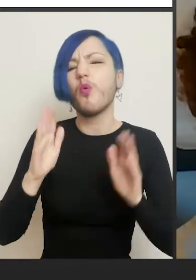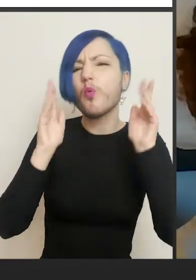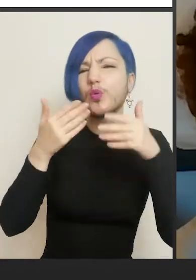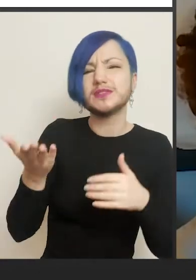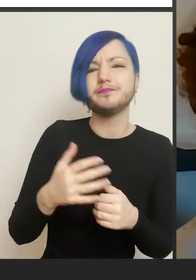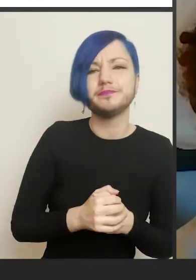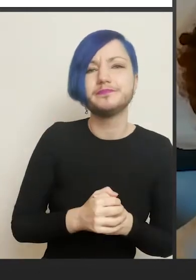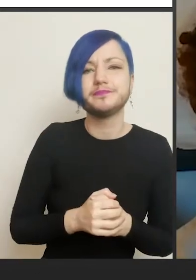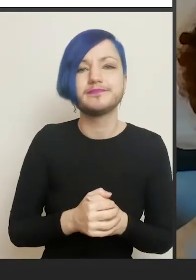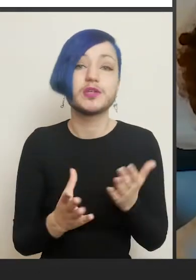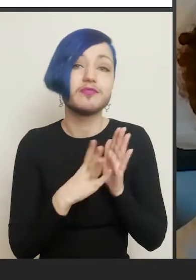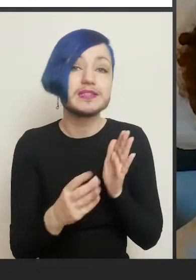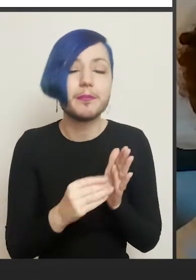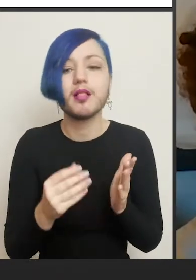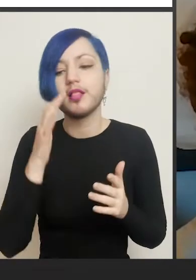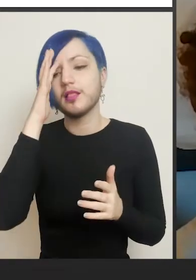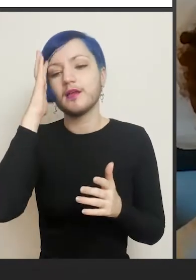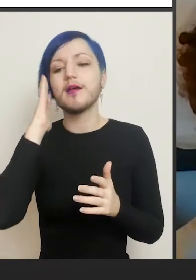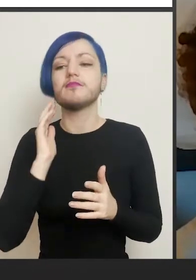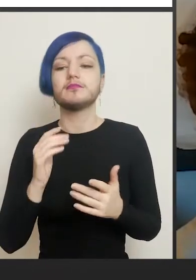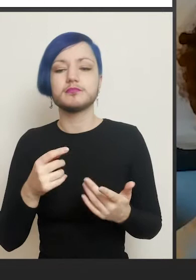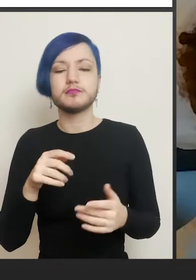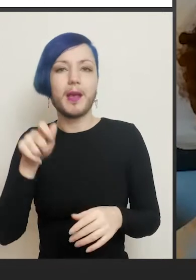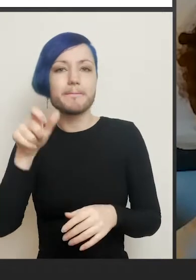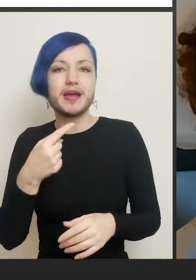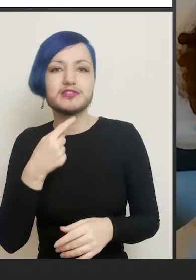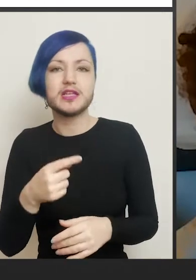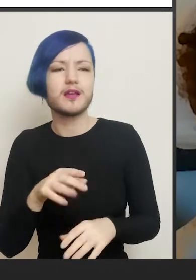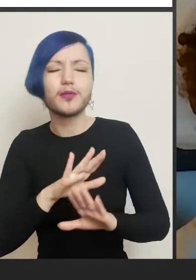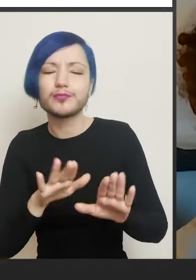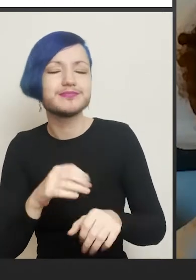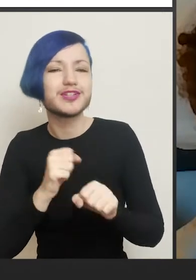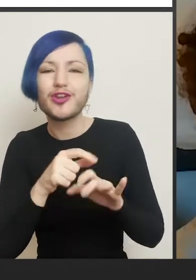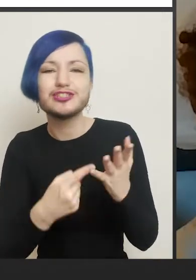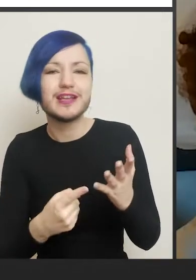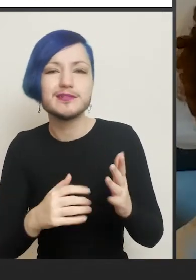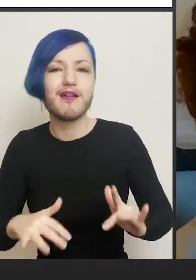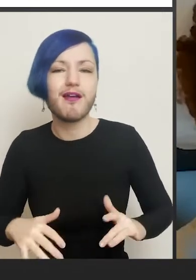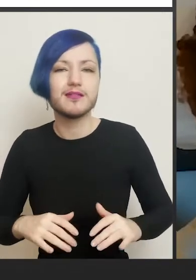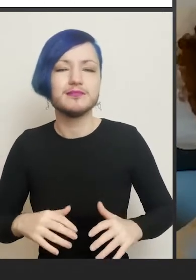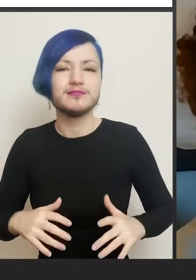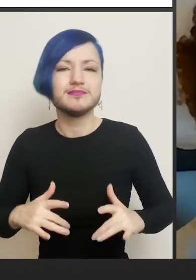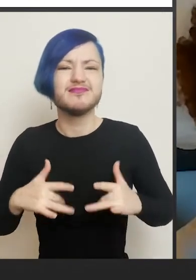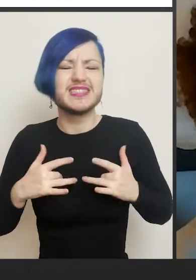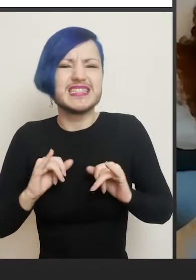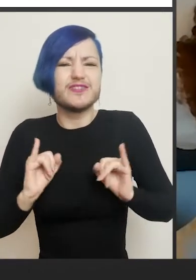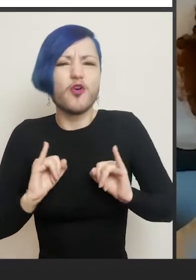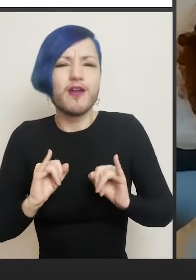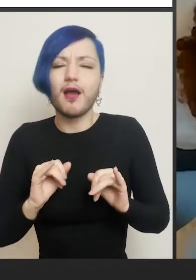in some cases people will say, no, I was basically told that no, you don't have gender dysphoria, it's your